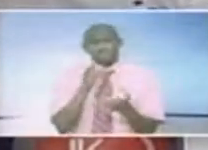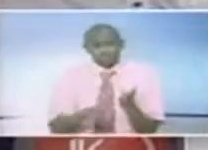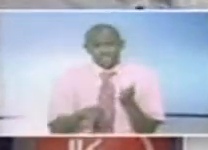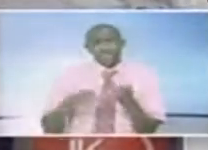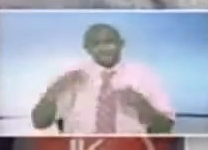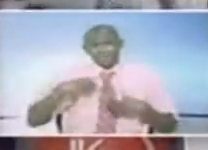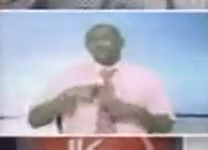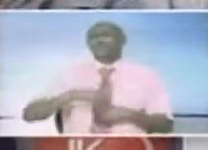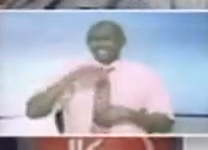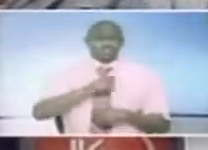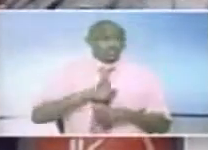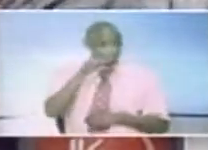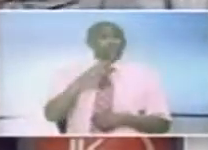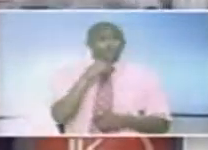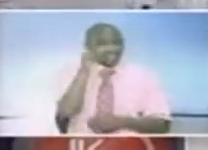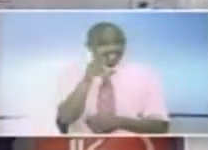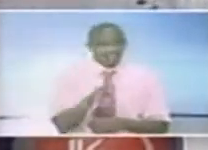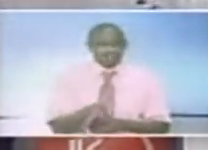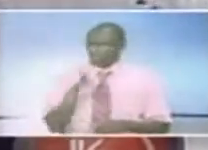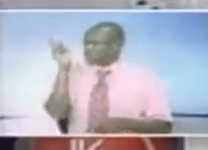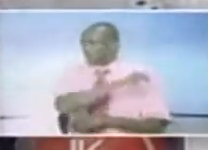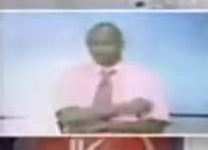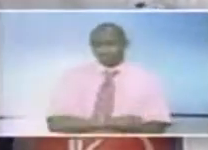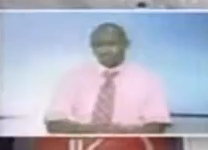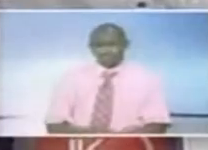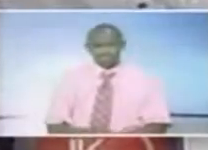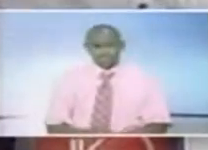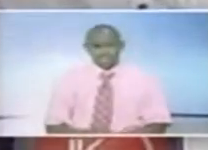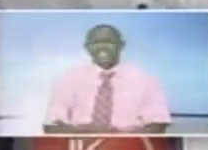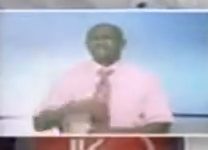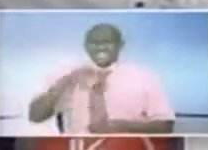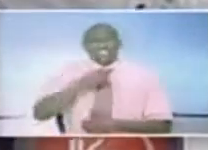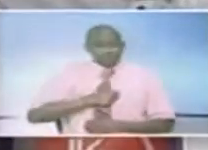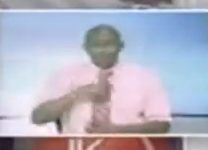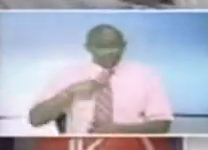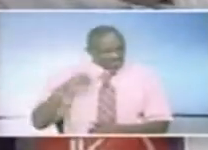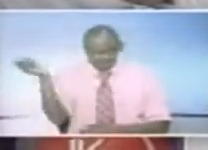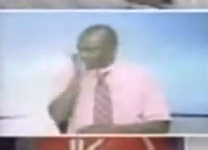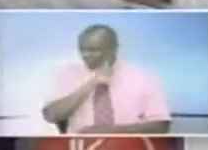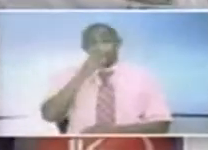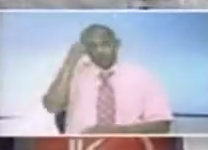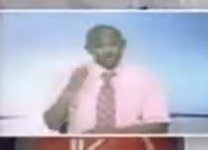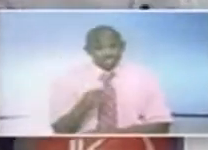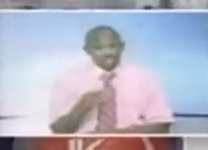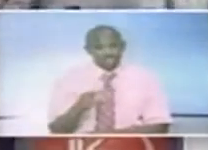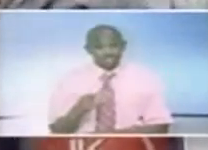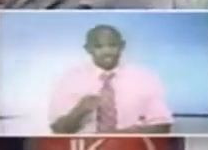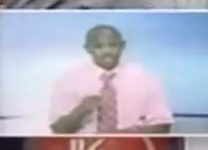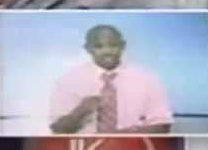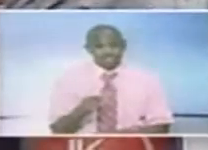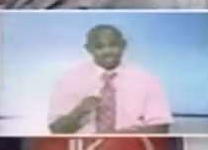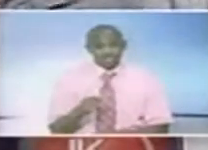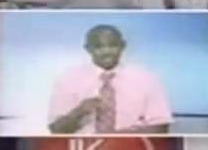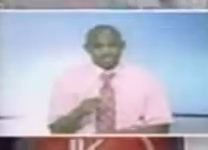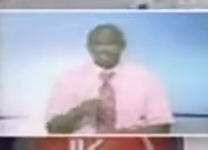for people to feel sorry for you, right? No. You don't want that? They should not feel sorry for me because, they